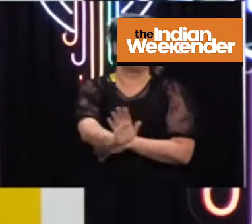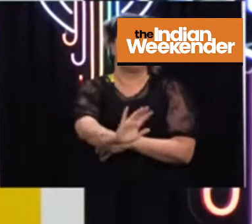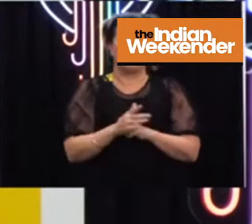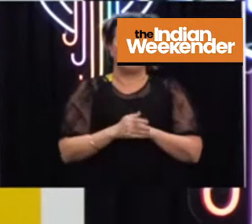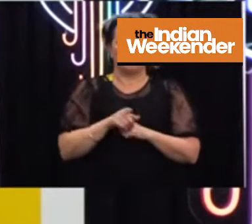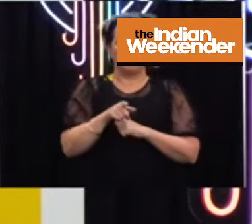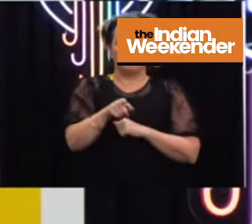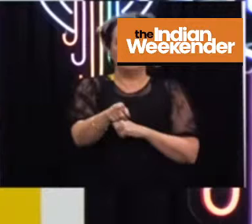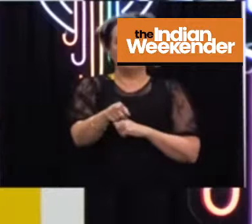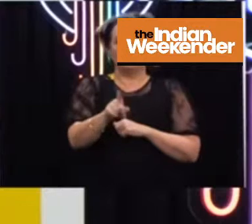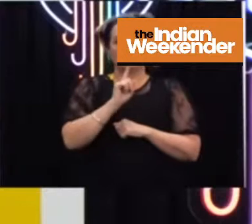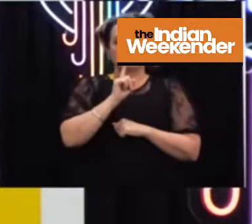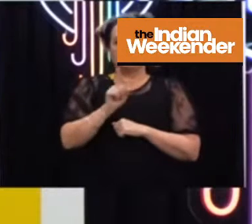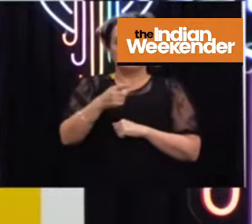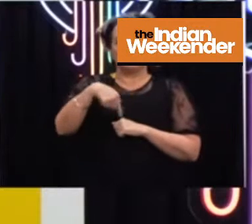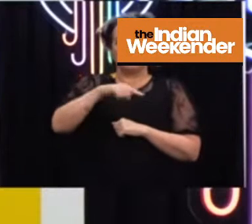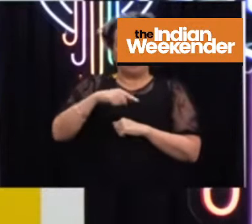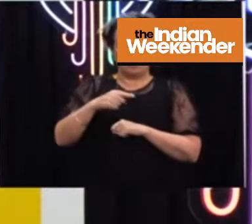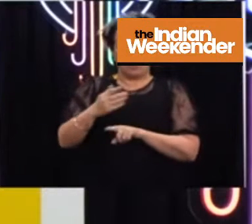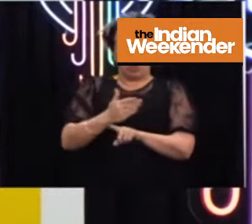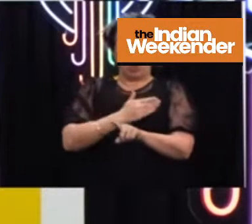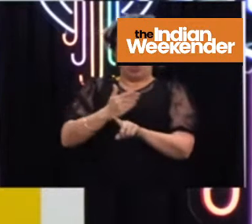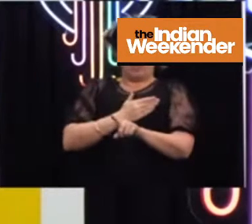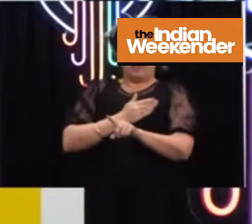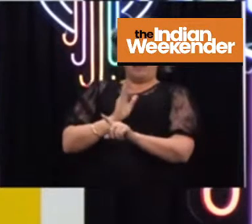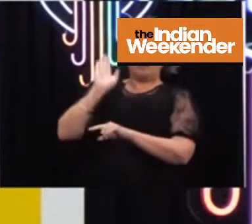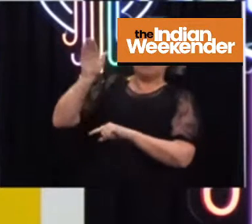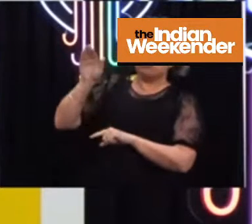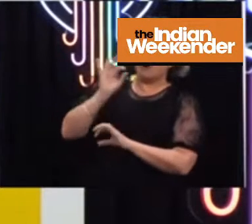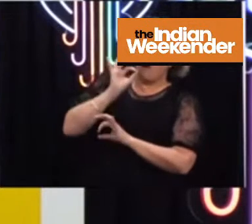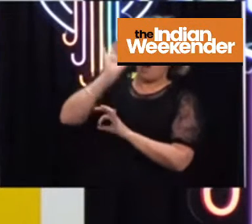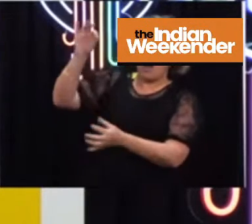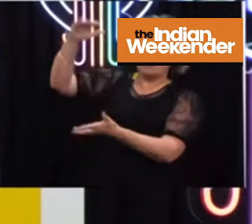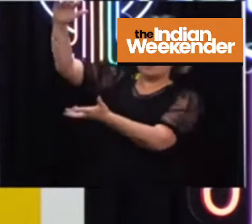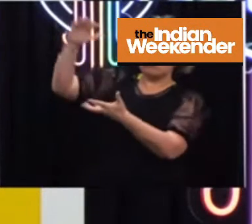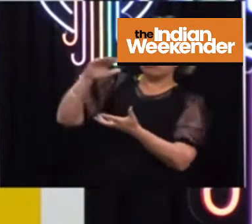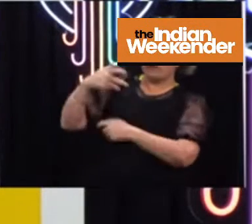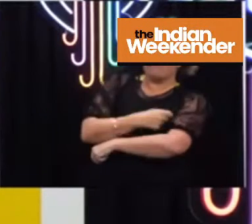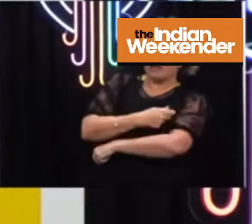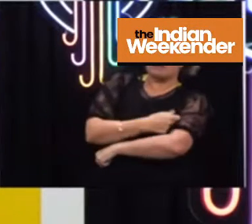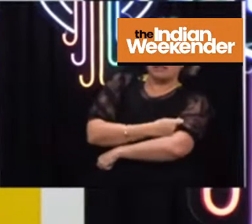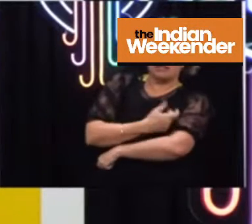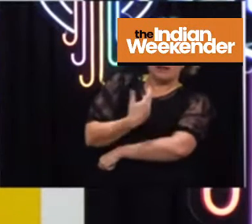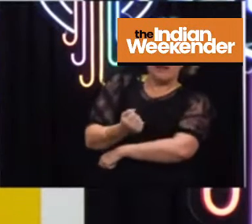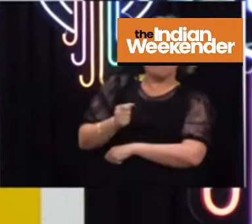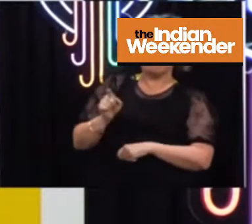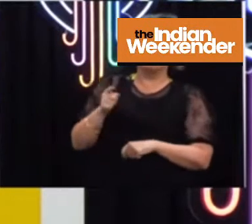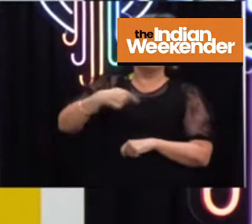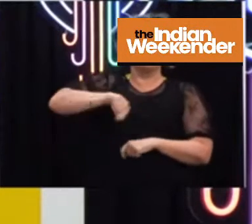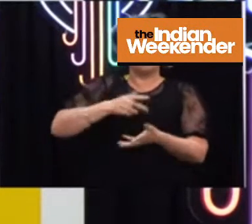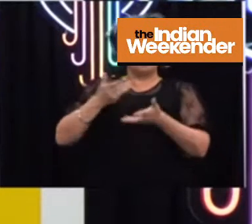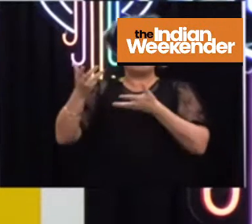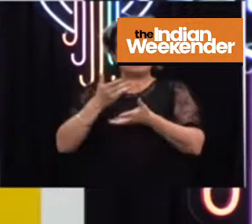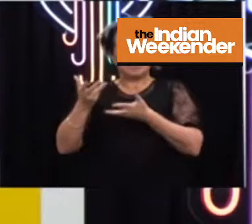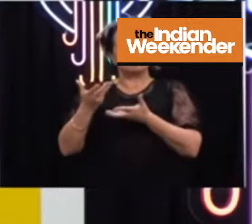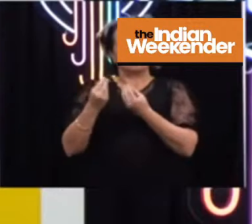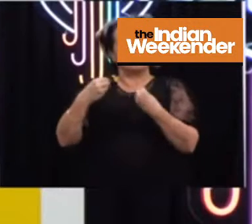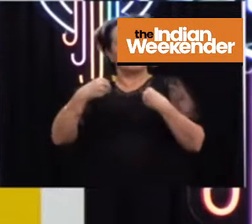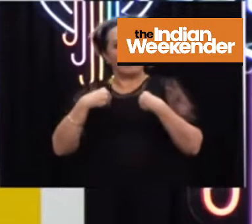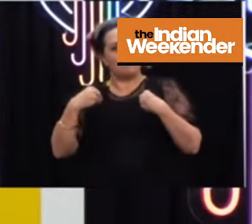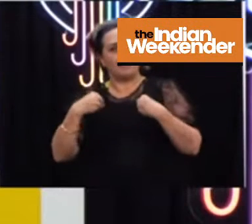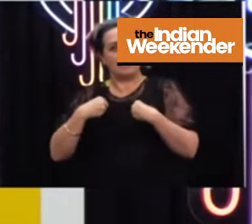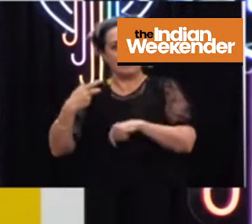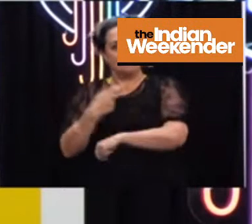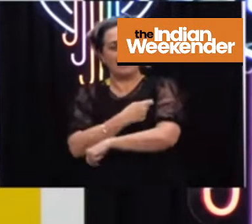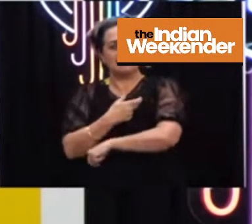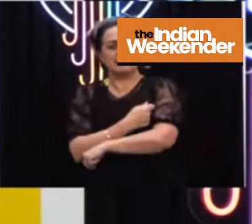asked for early access. In all of our advanced purchase arrangements, keep in mind, we were in talks with vaccine companies who were at that time promoting